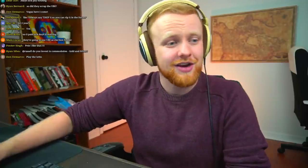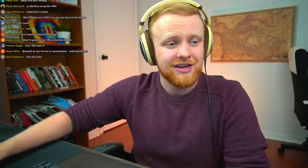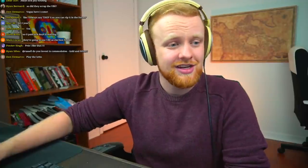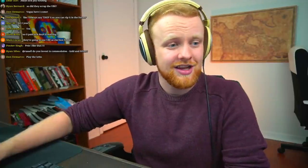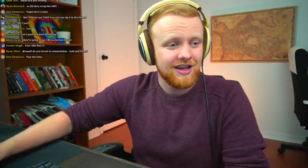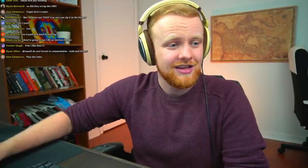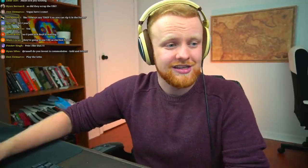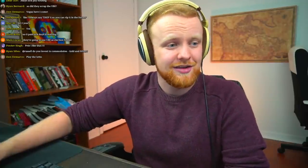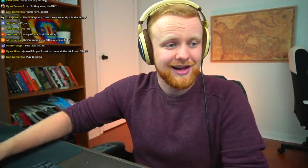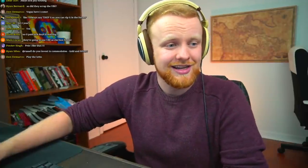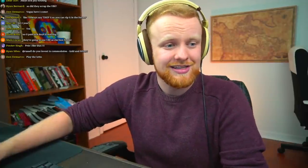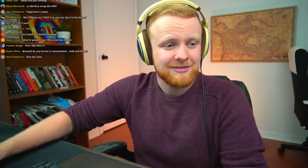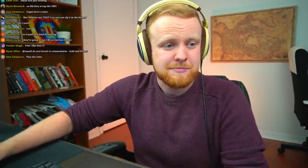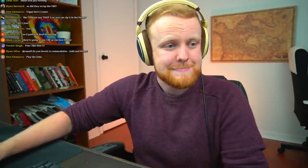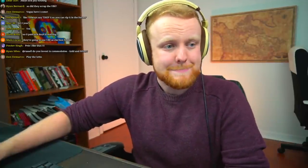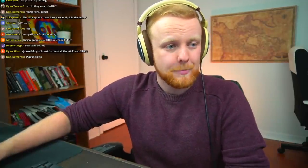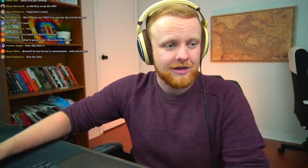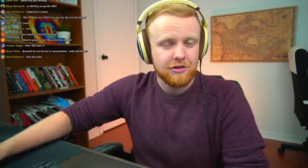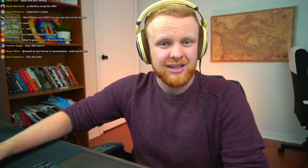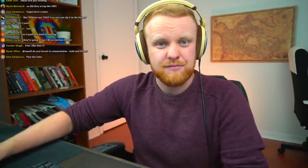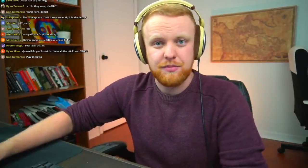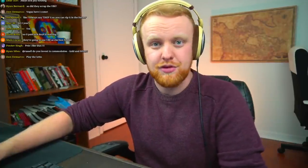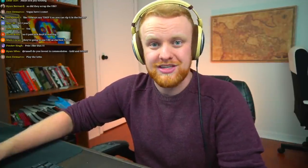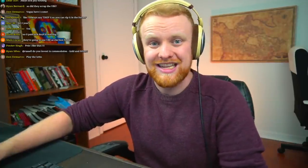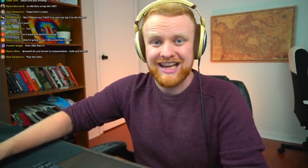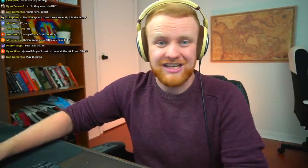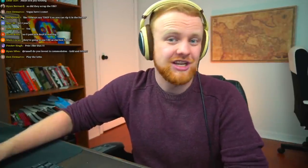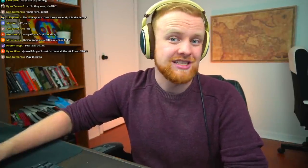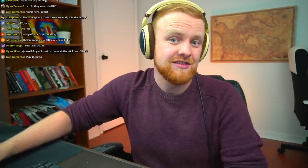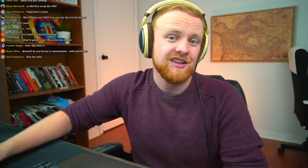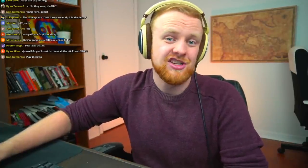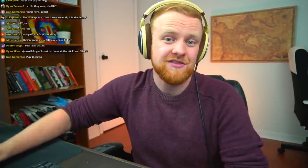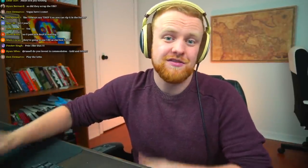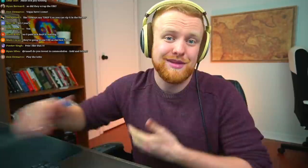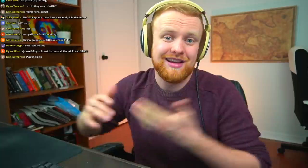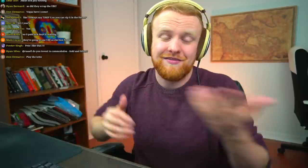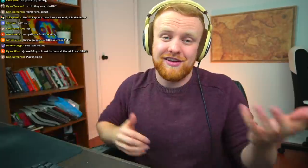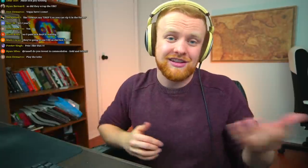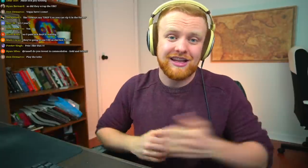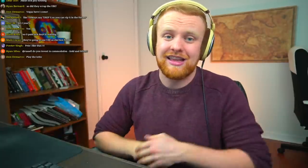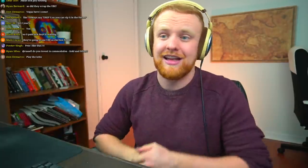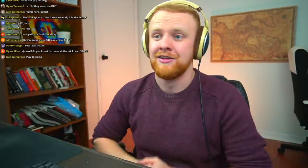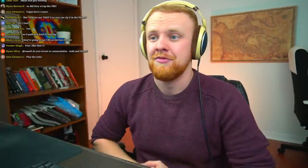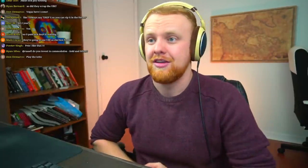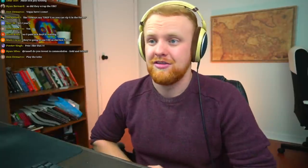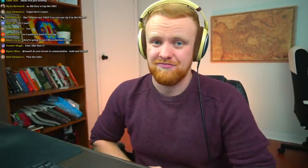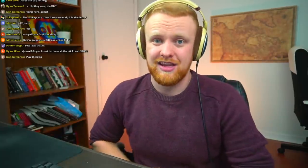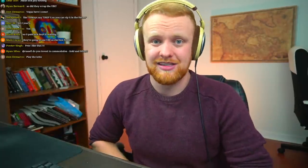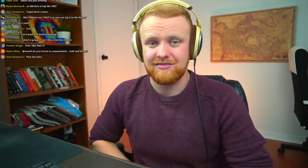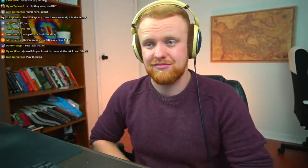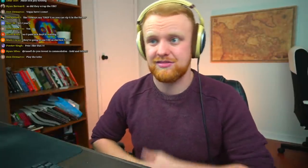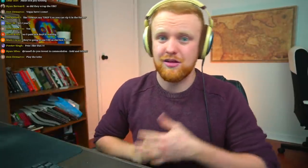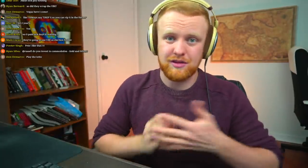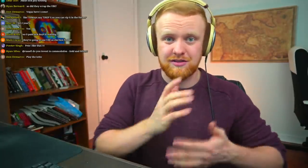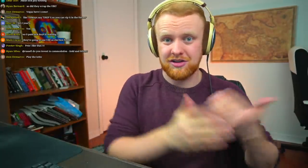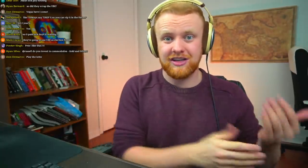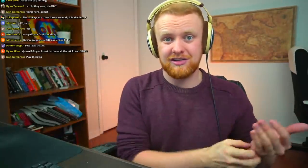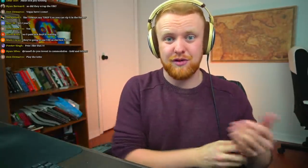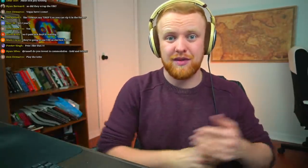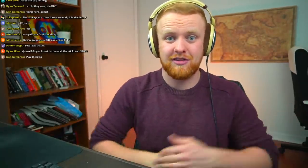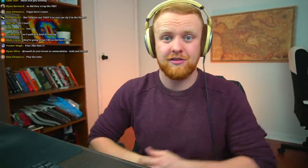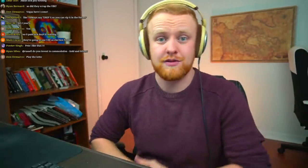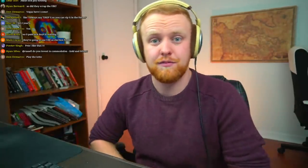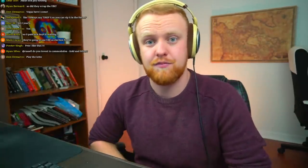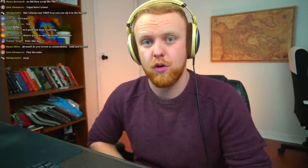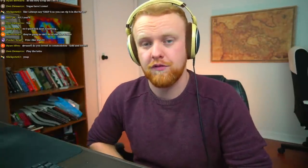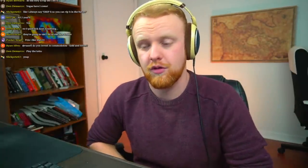I've never gotten into commodities. I know lots of people use it as a hedge against inflation. For me, I feel like that is slowly turning into